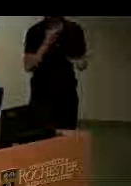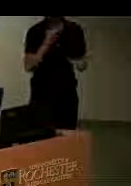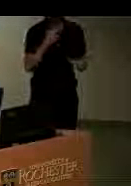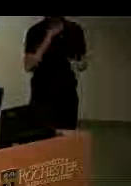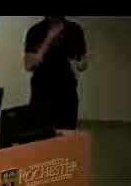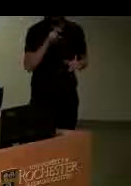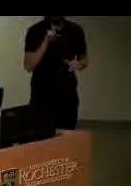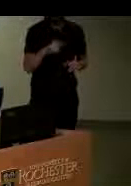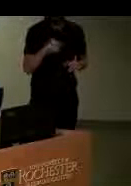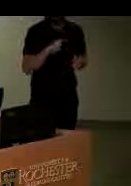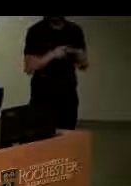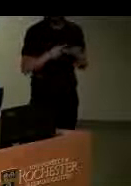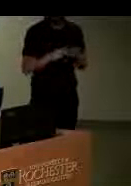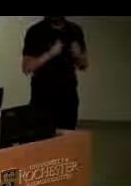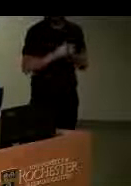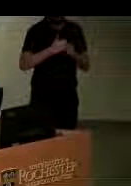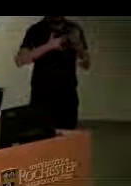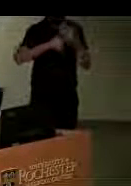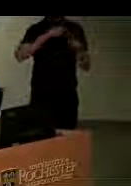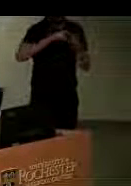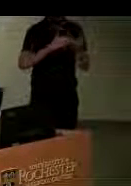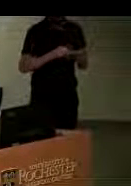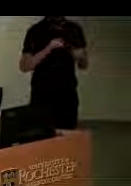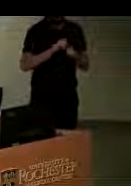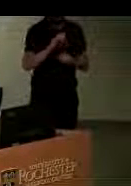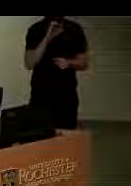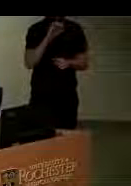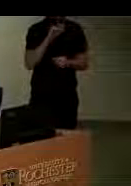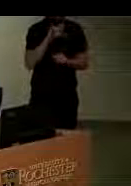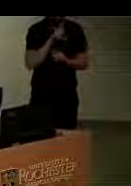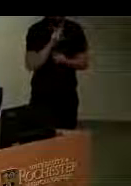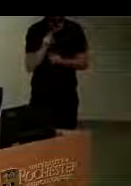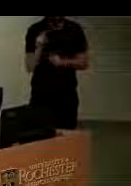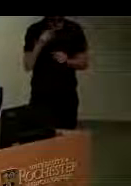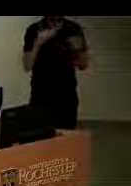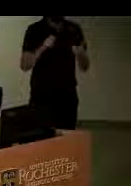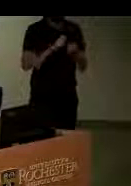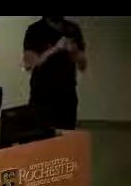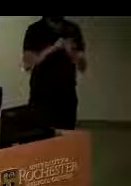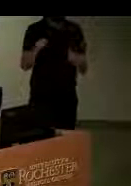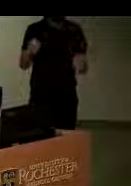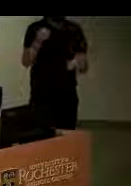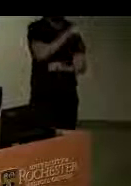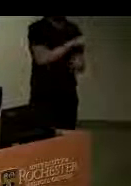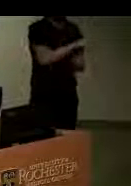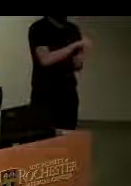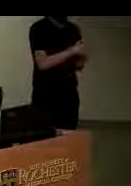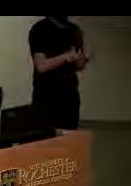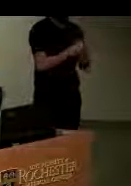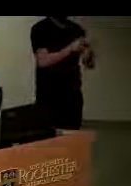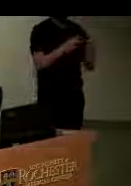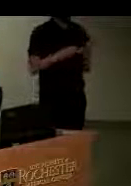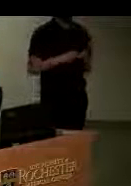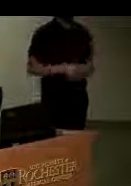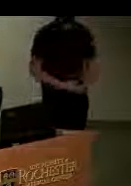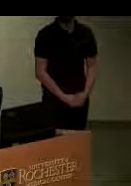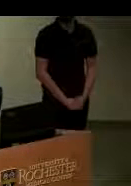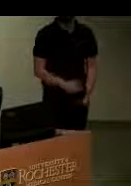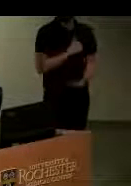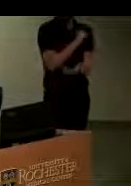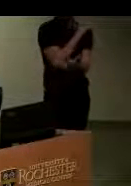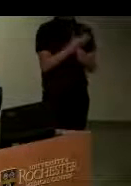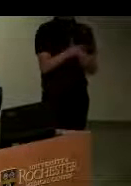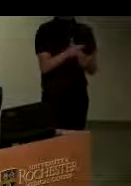place that actually has a hematologist within 100 miles. And they actually did change where I went. I arrived